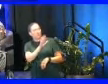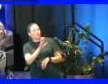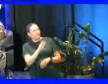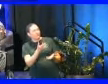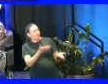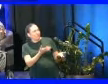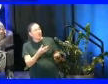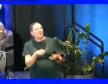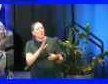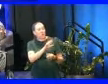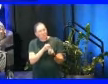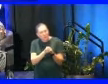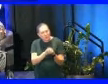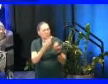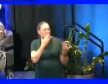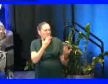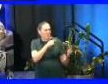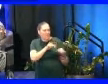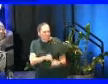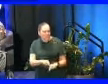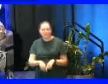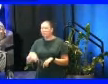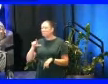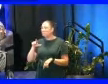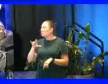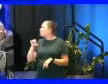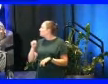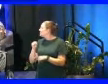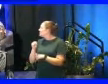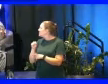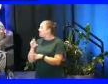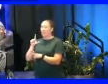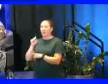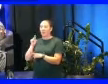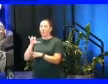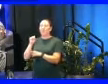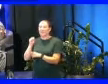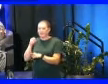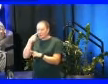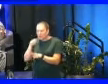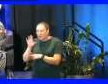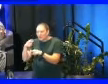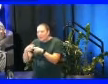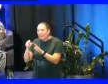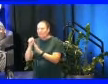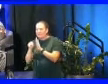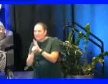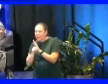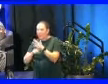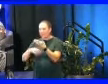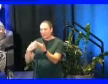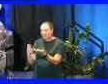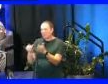And so thank you, Vicki, for joining us with us on that. So Louis, would you just quickly just introduce your name, state, and